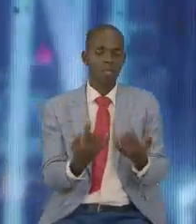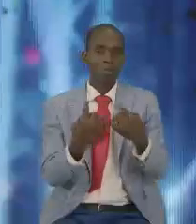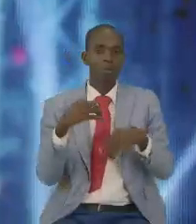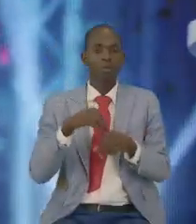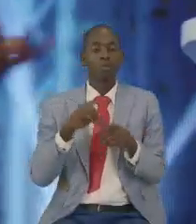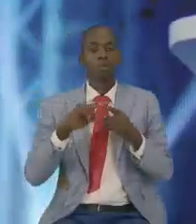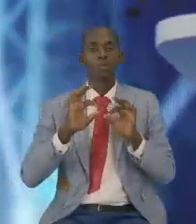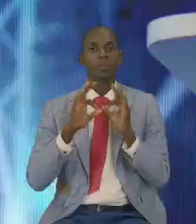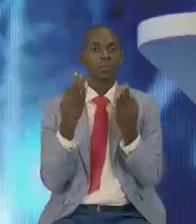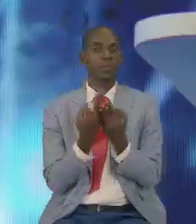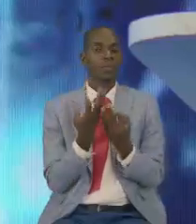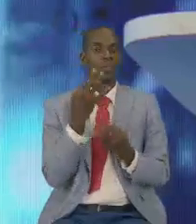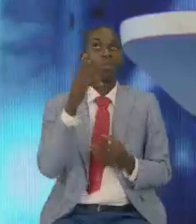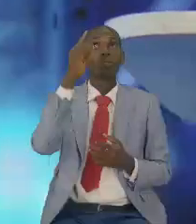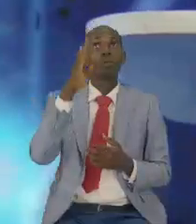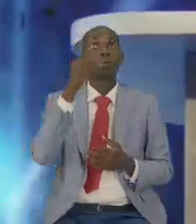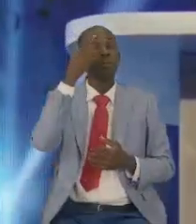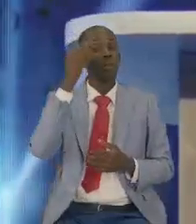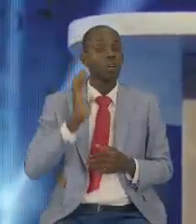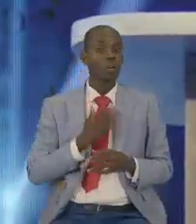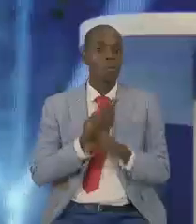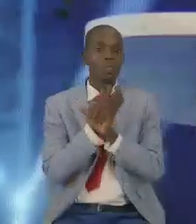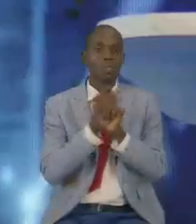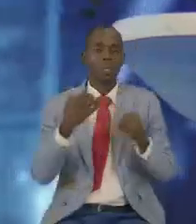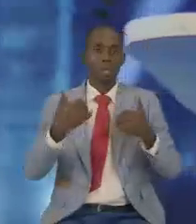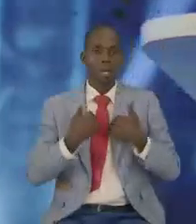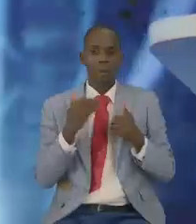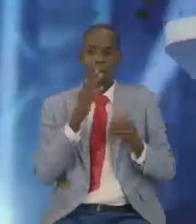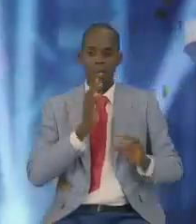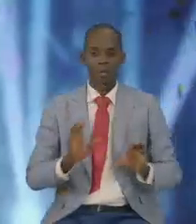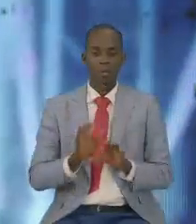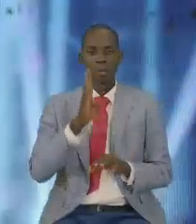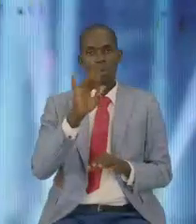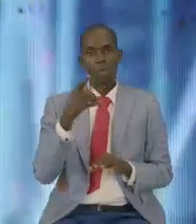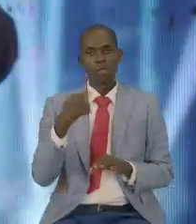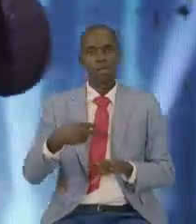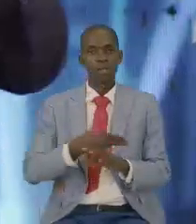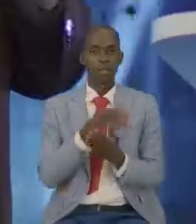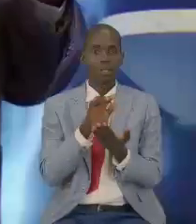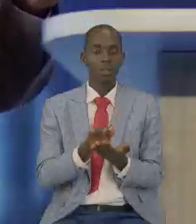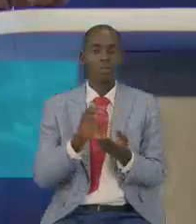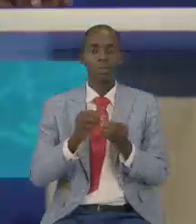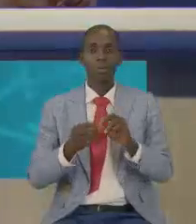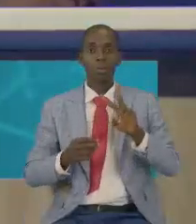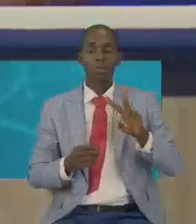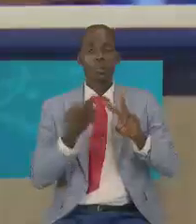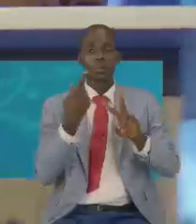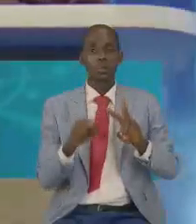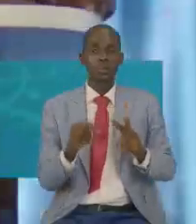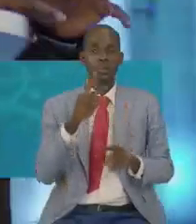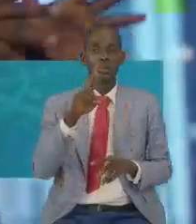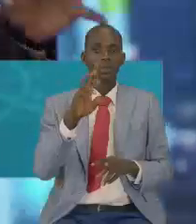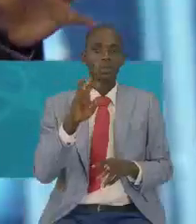done by the Lamb. Number two, the revelation through the lamp